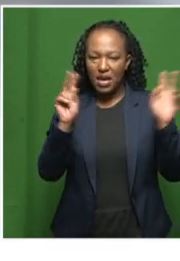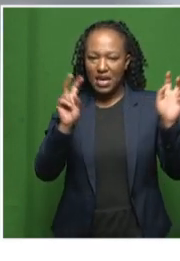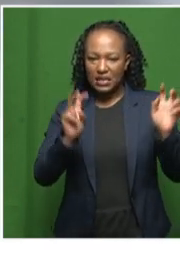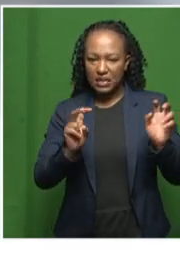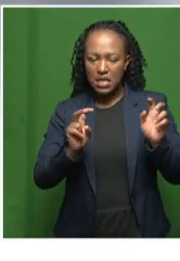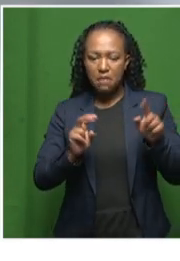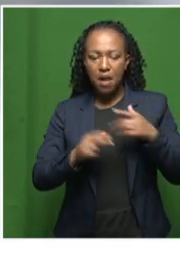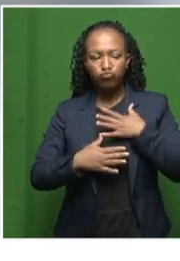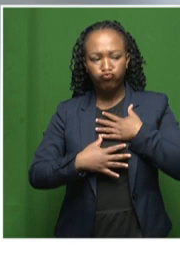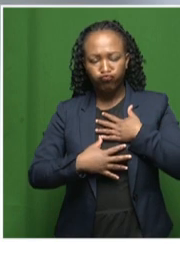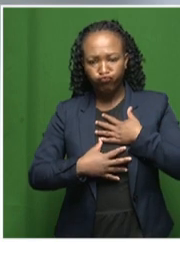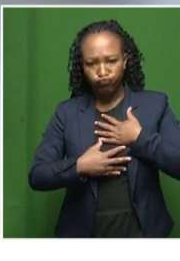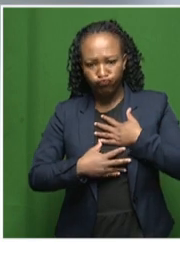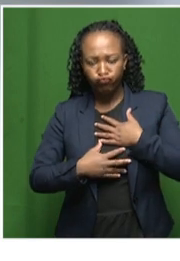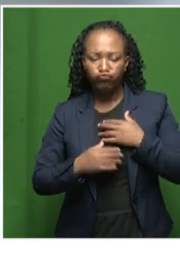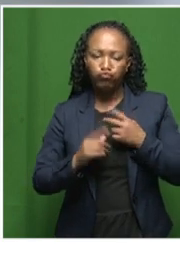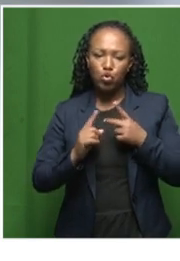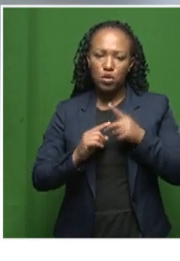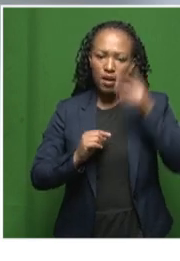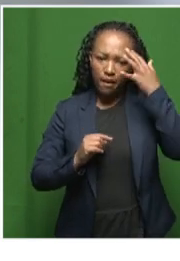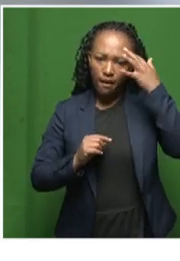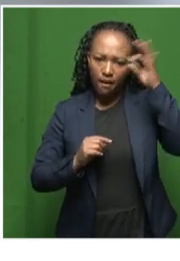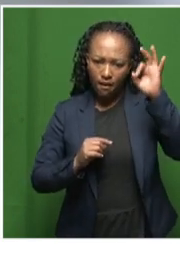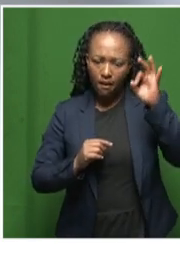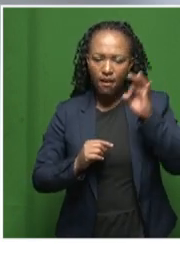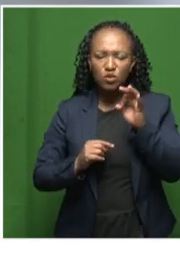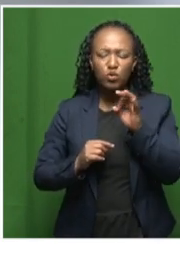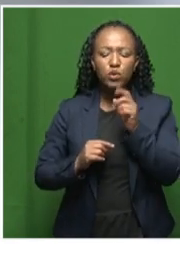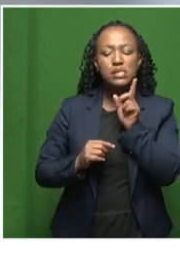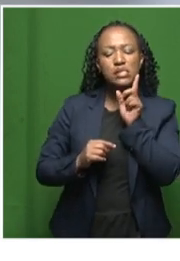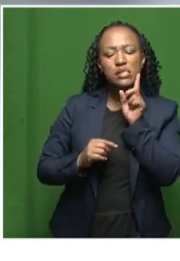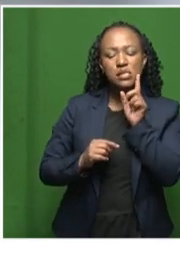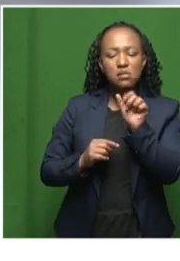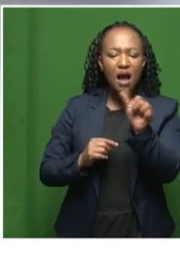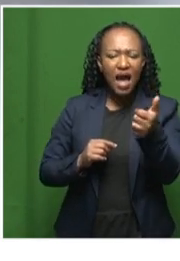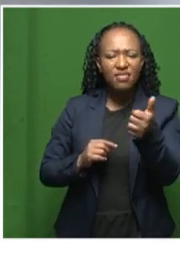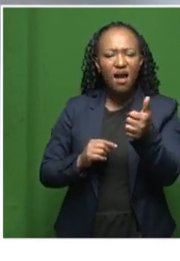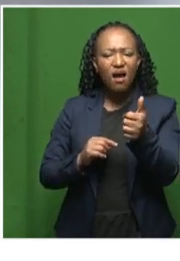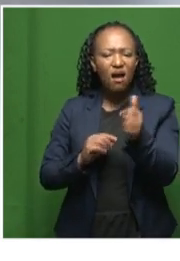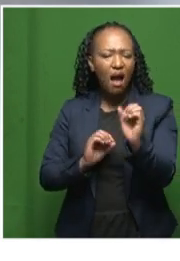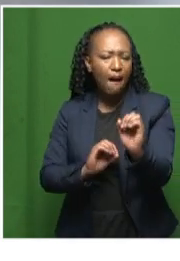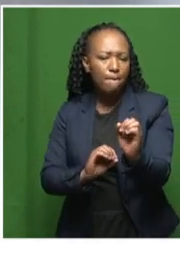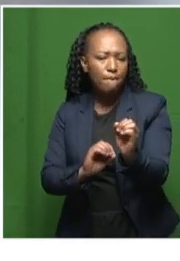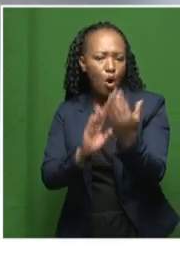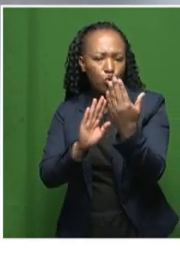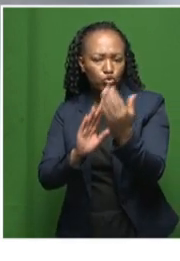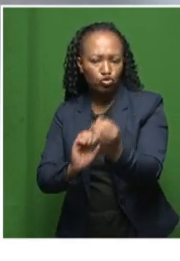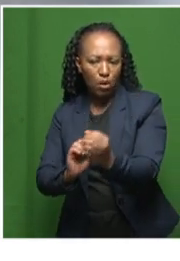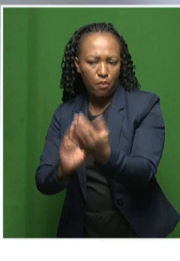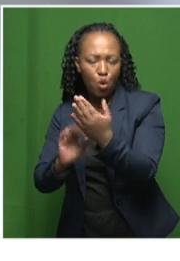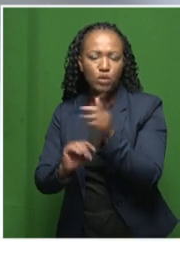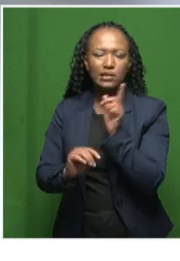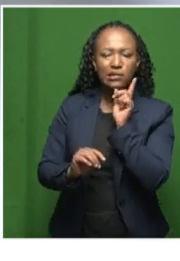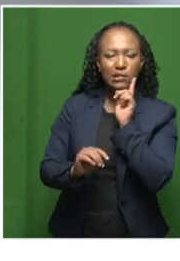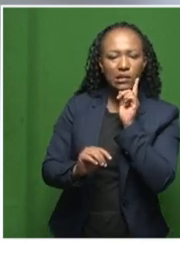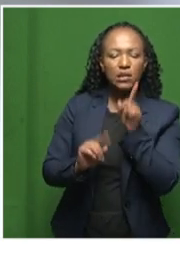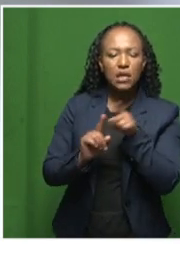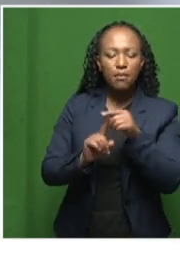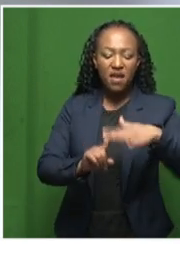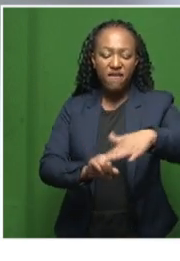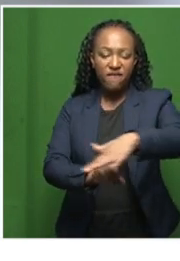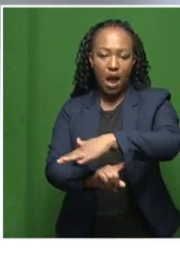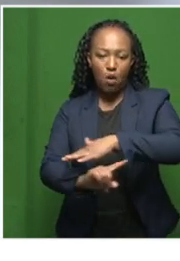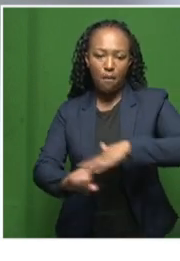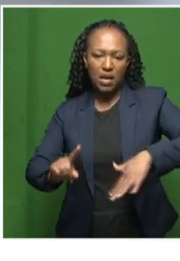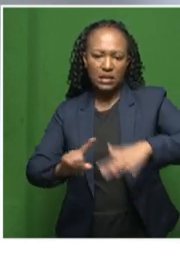and governments being willing to test new approaches and to create this conducive environment, we